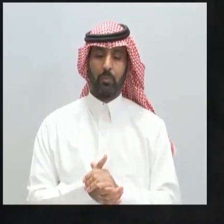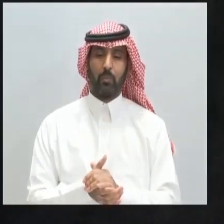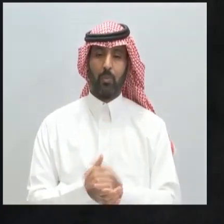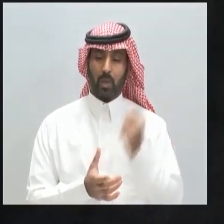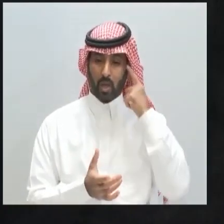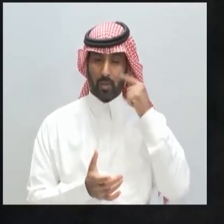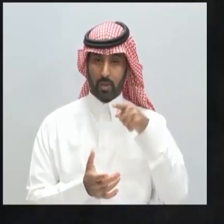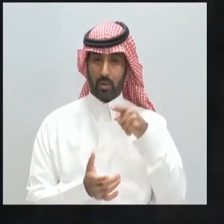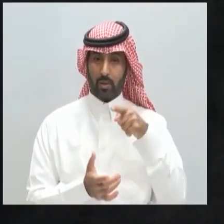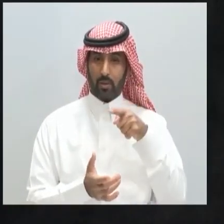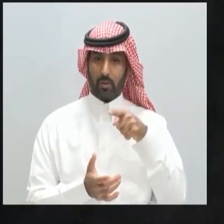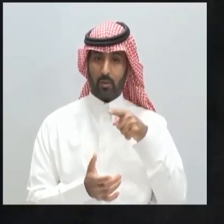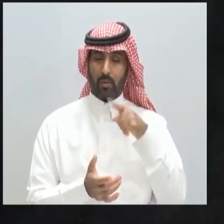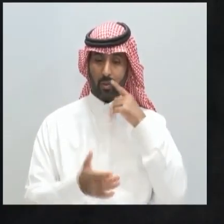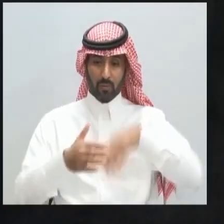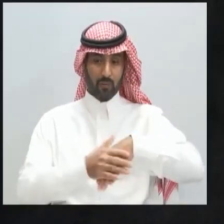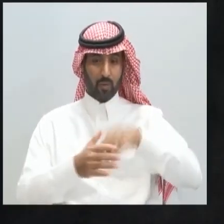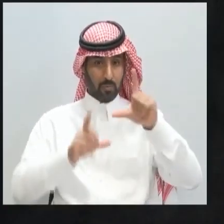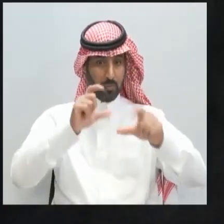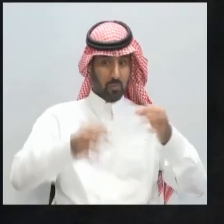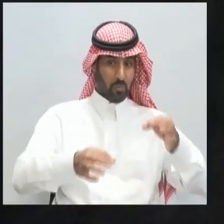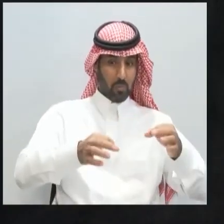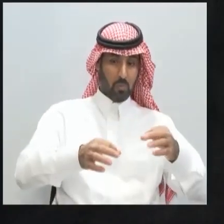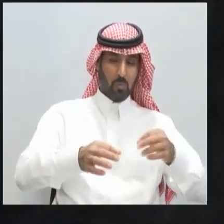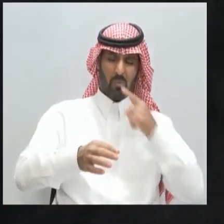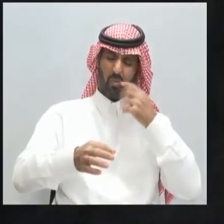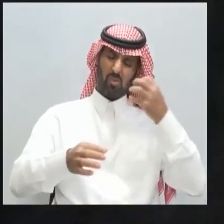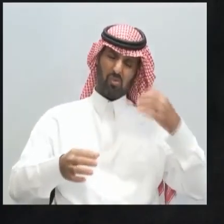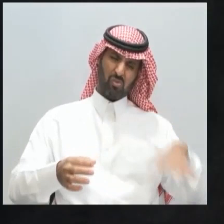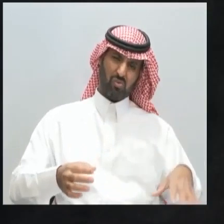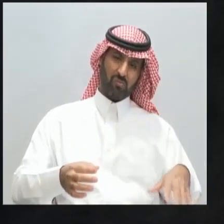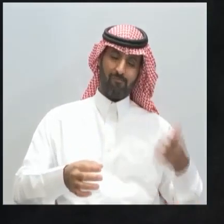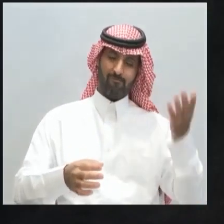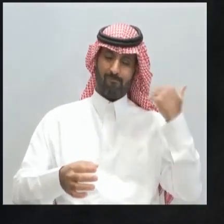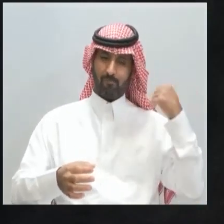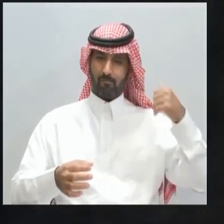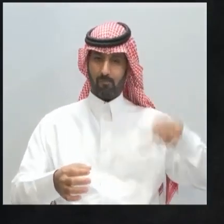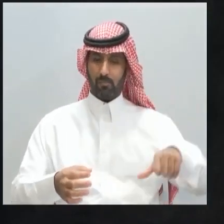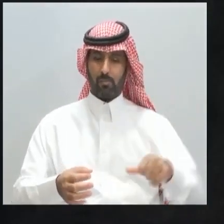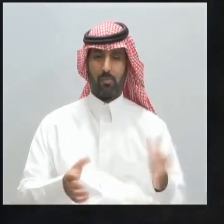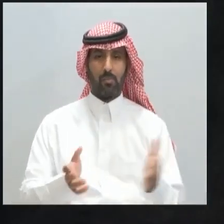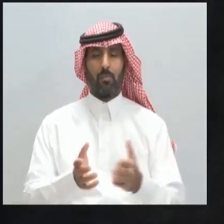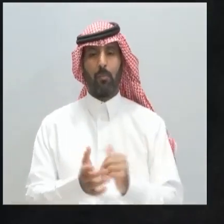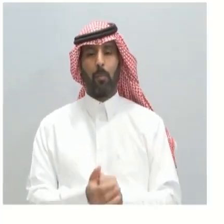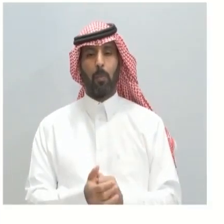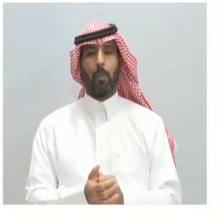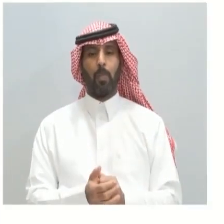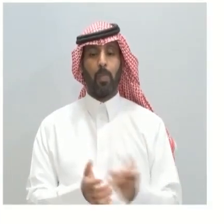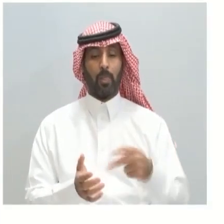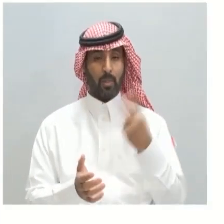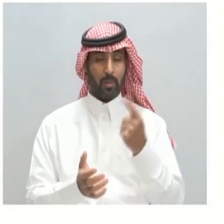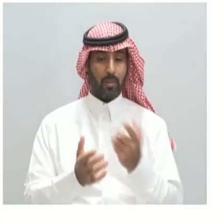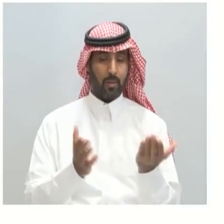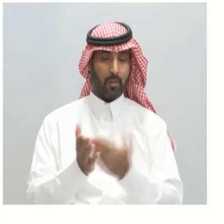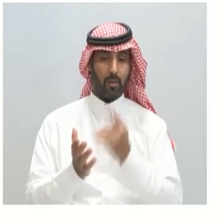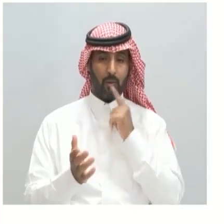think that the football match is boring or was boring, and so on. The second one